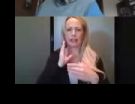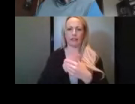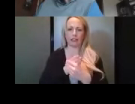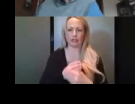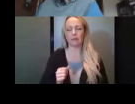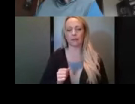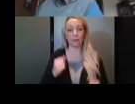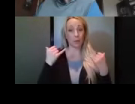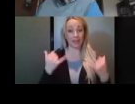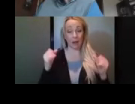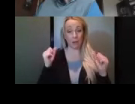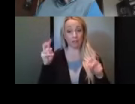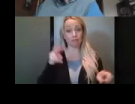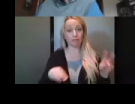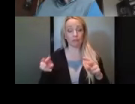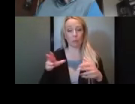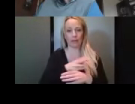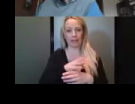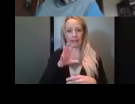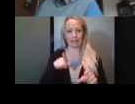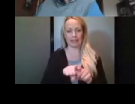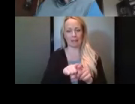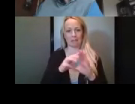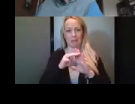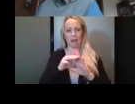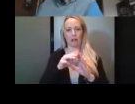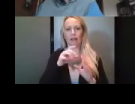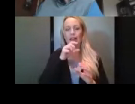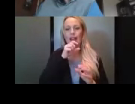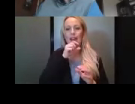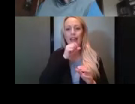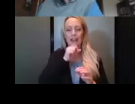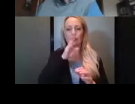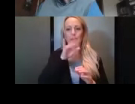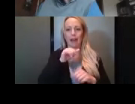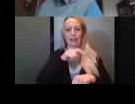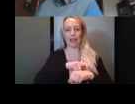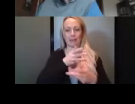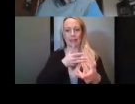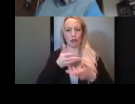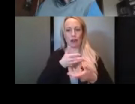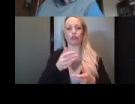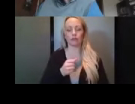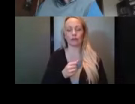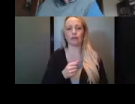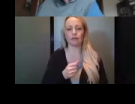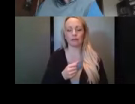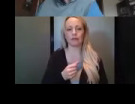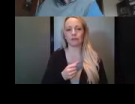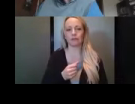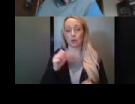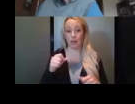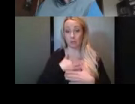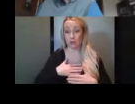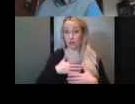We can now look at, within the same model, the age by time interaction that's shown down here. And what you can appreciate